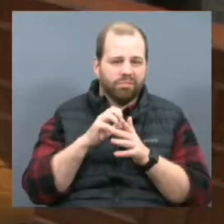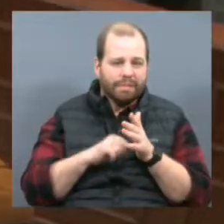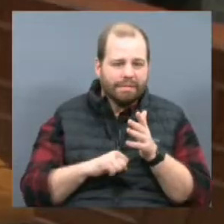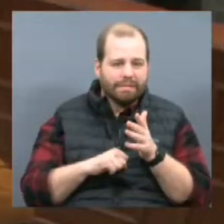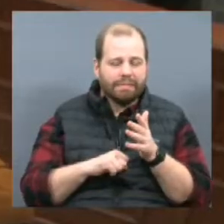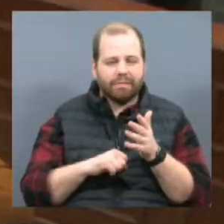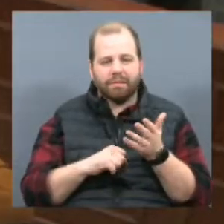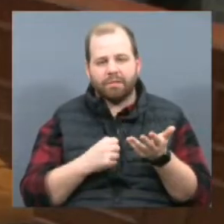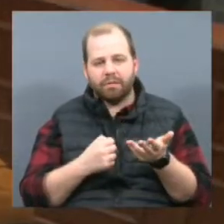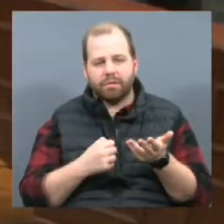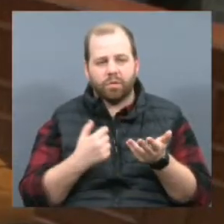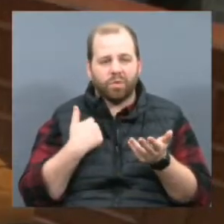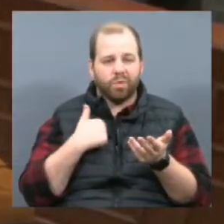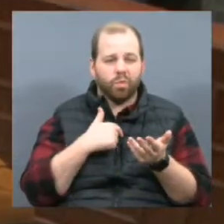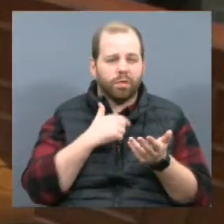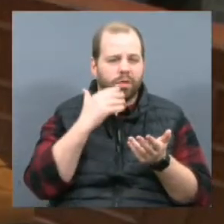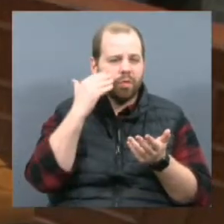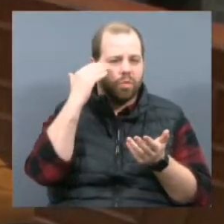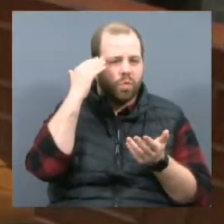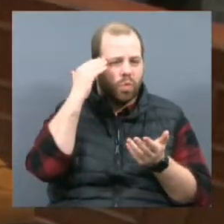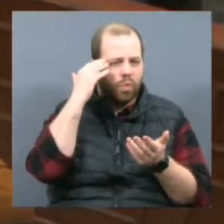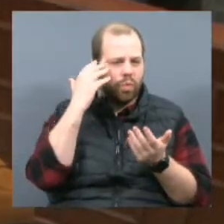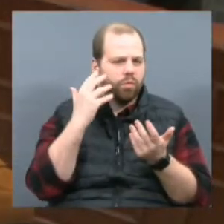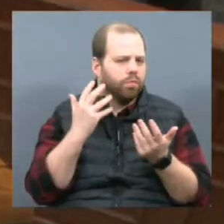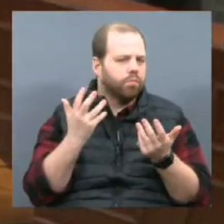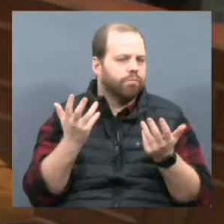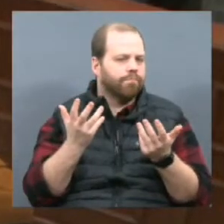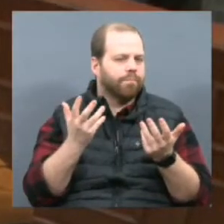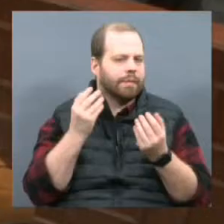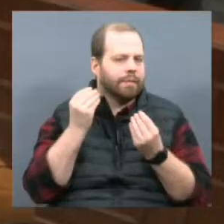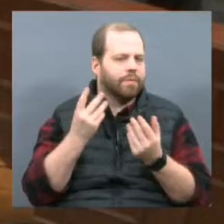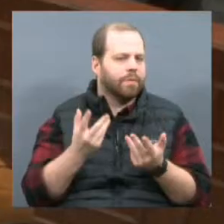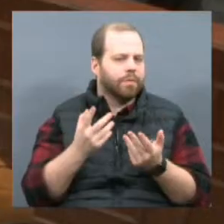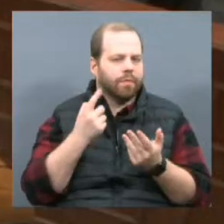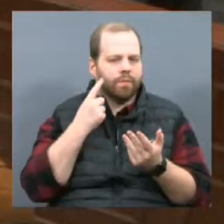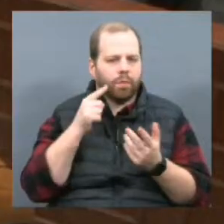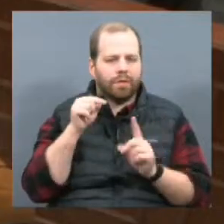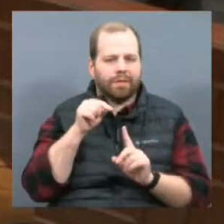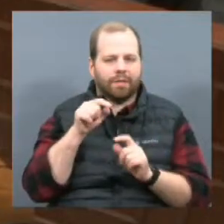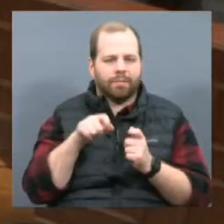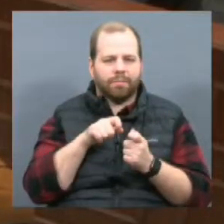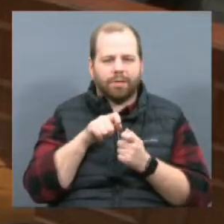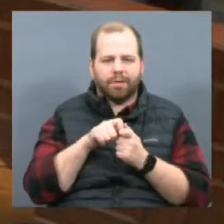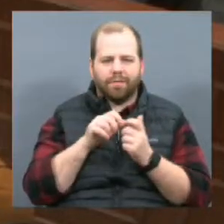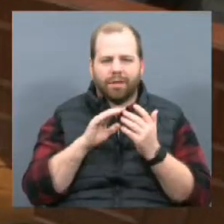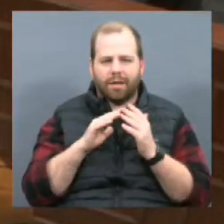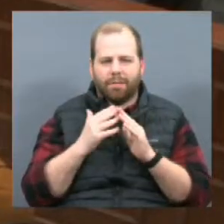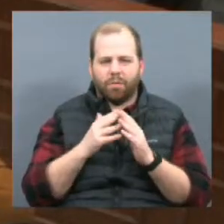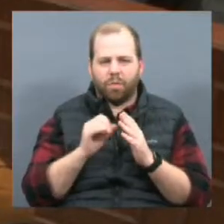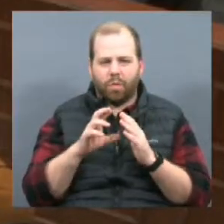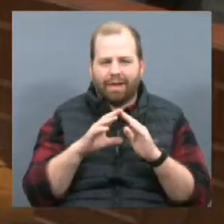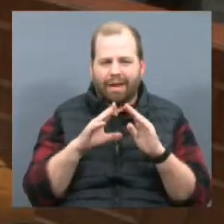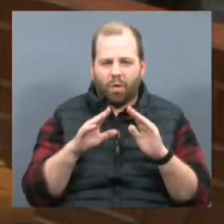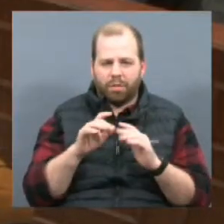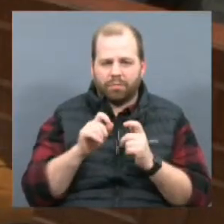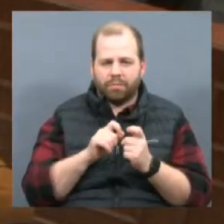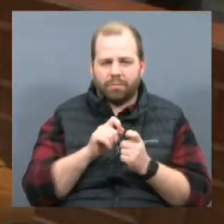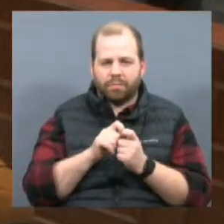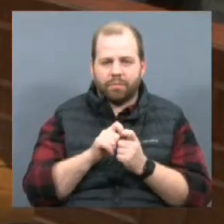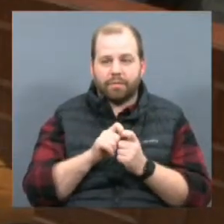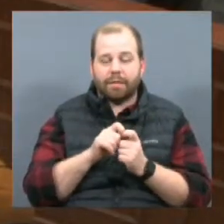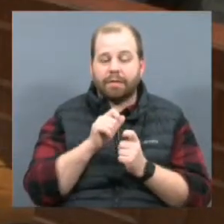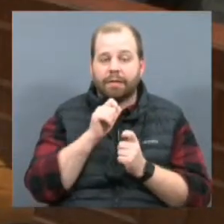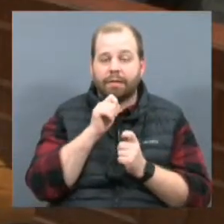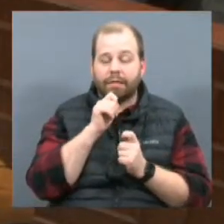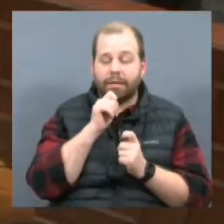Do we know of any information on that? I'm just asking as far as for this particular home or neighborhood. That would not constitute an